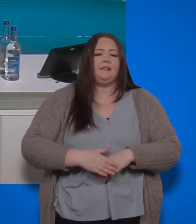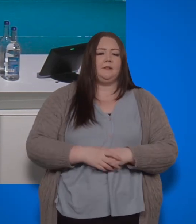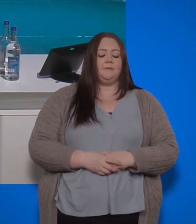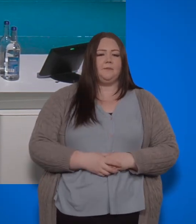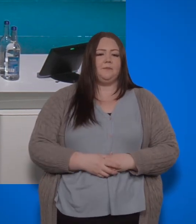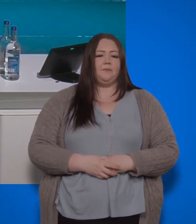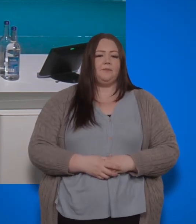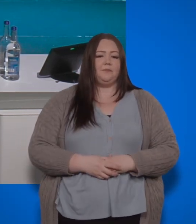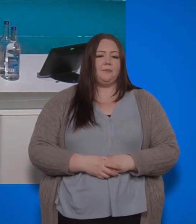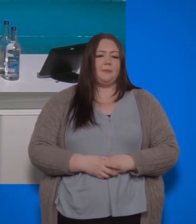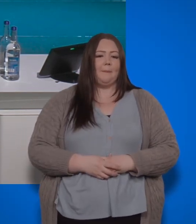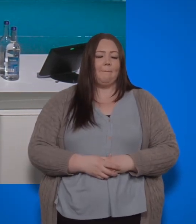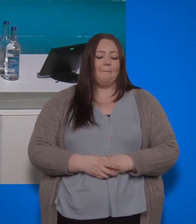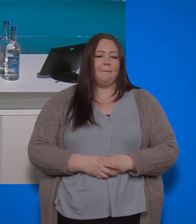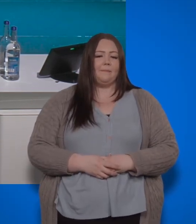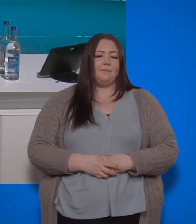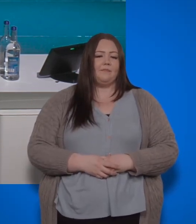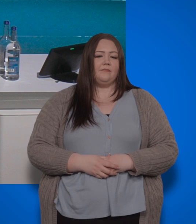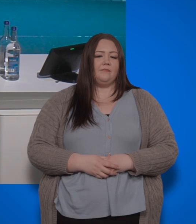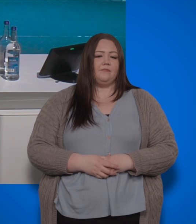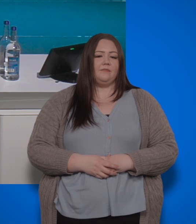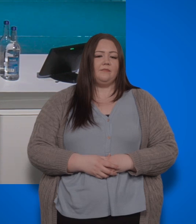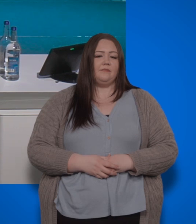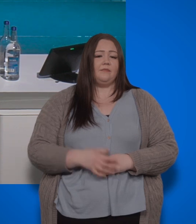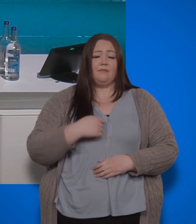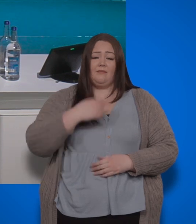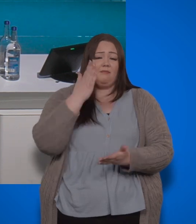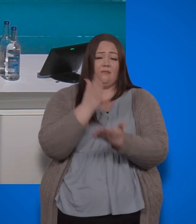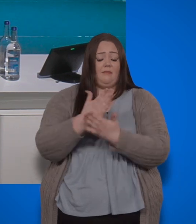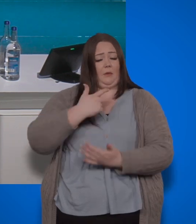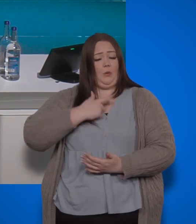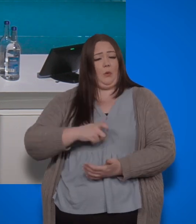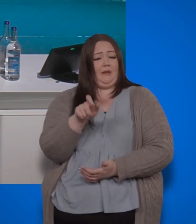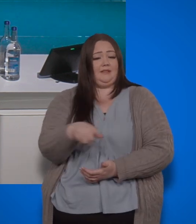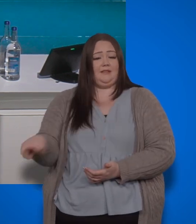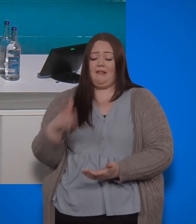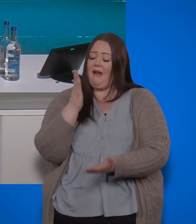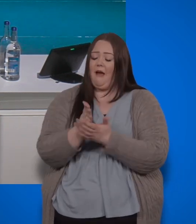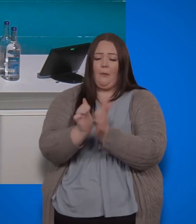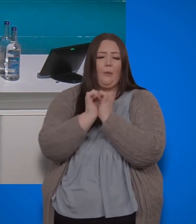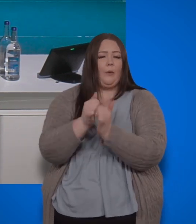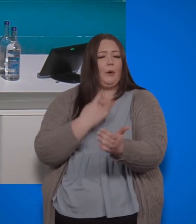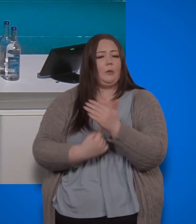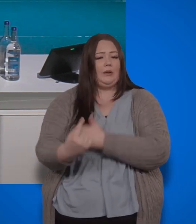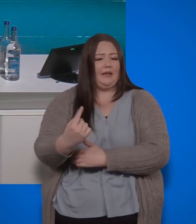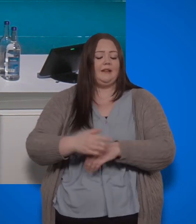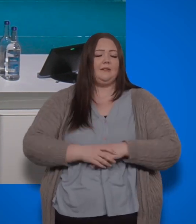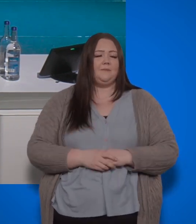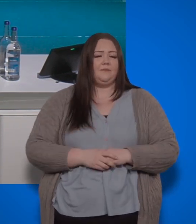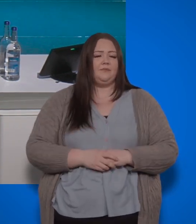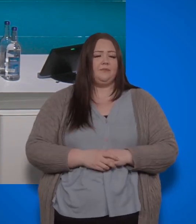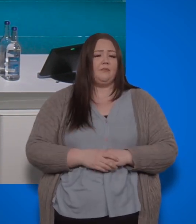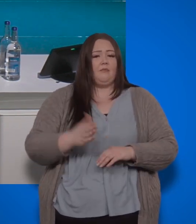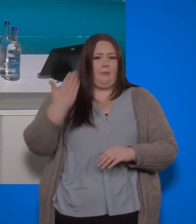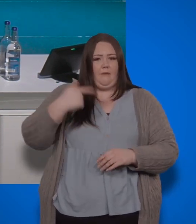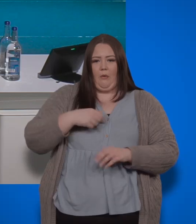But I think there is something precious and unique about human beings. And actually, one of the things, I